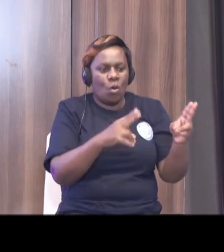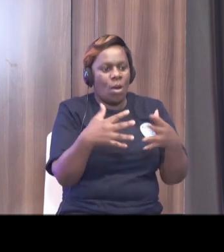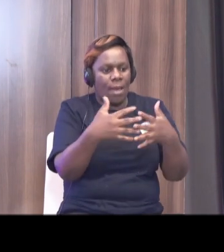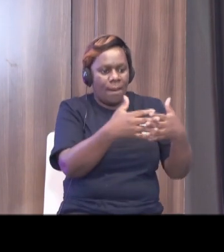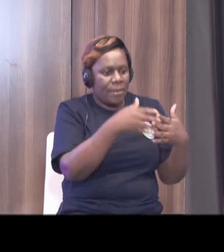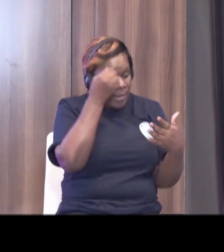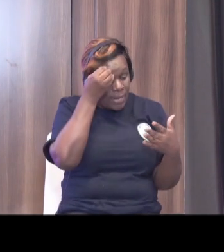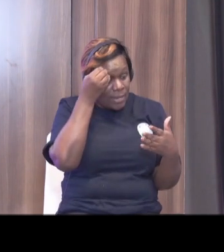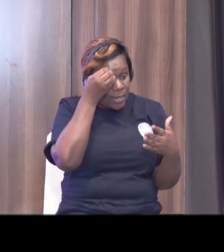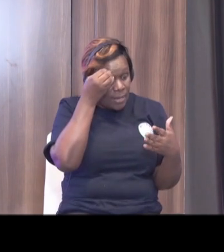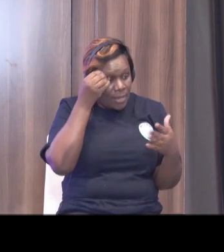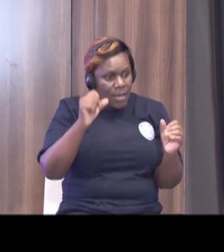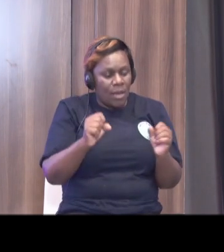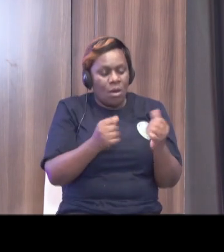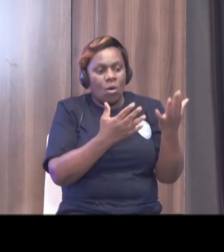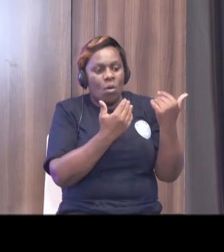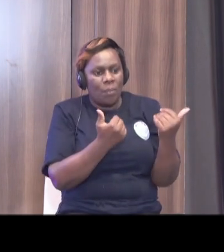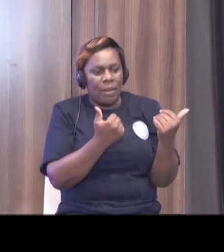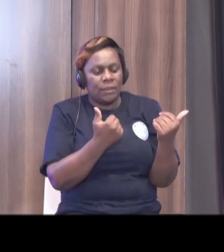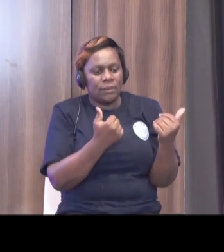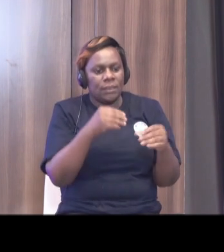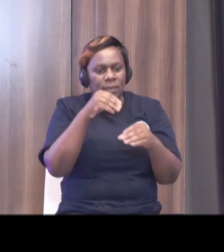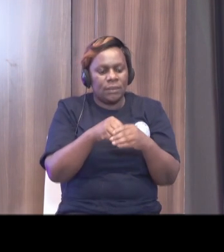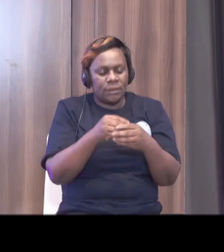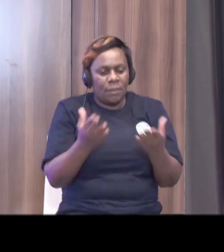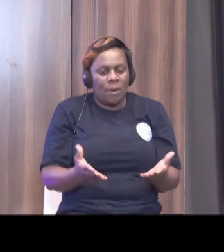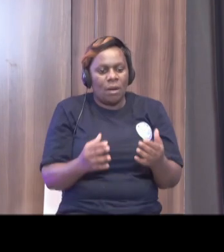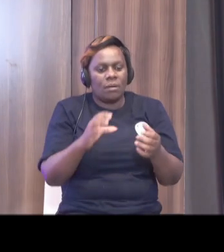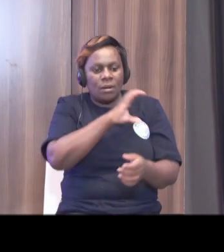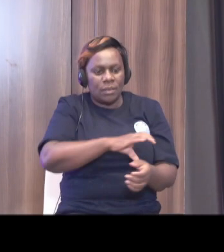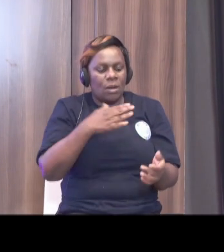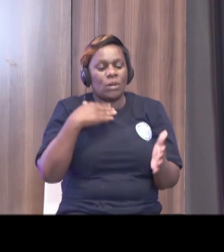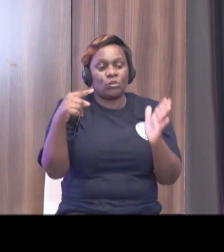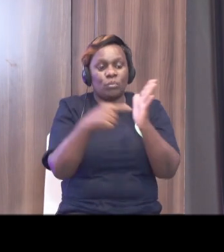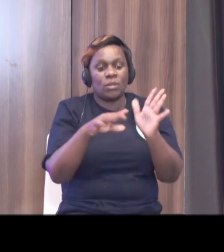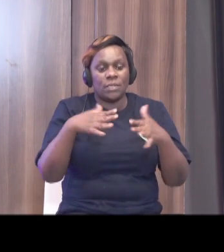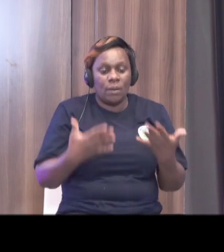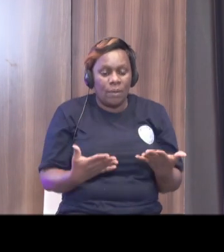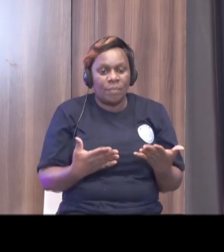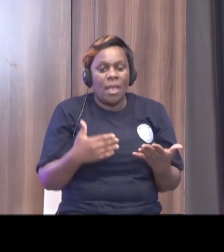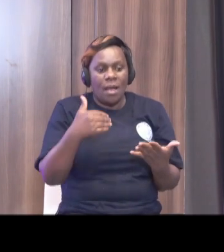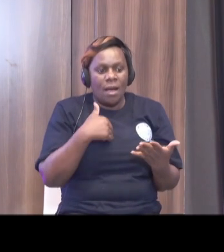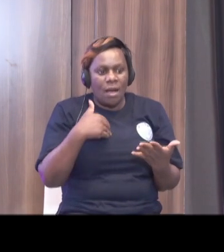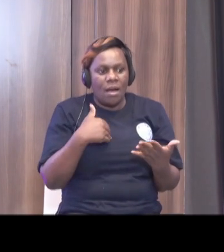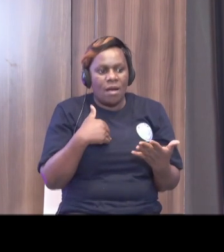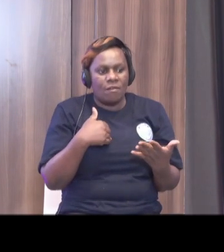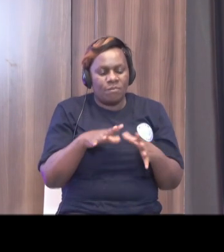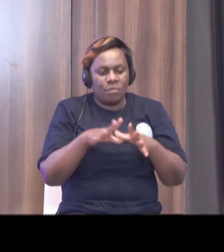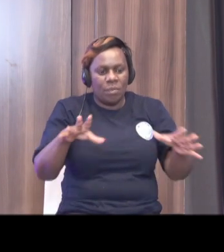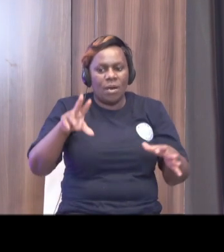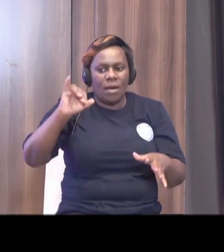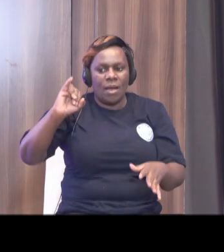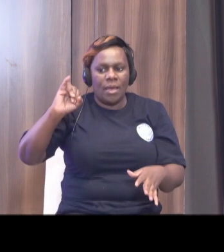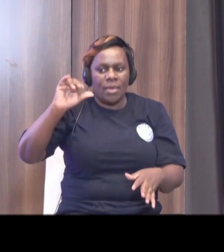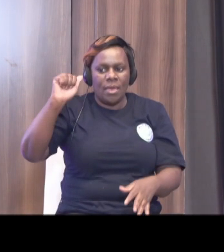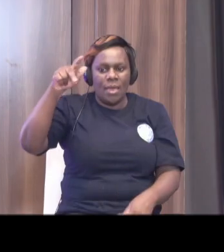US. Just hopping to the intrapartum characteristics, I want to point out that we do have widespread IAP